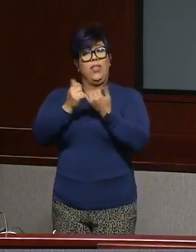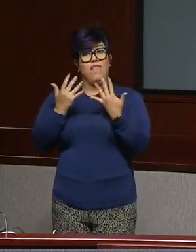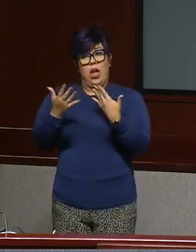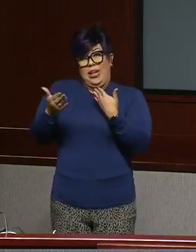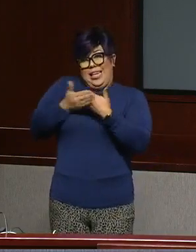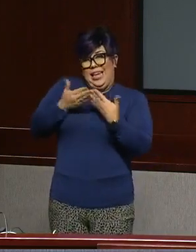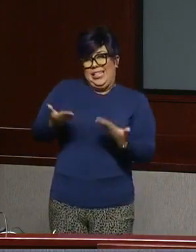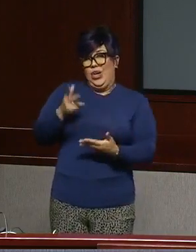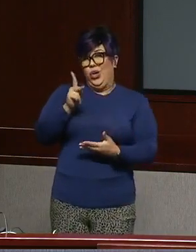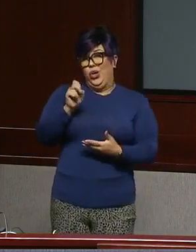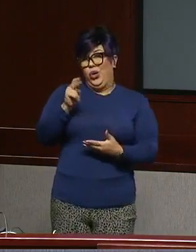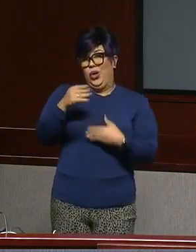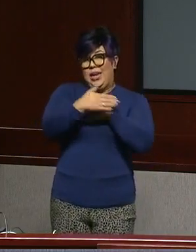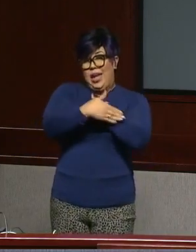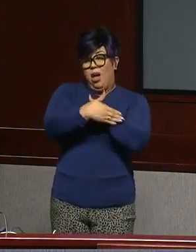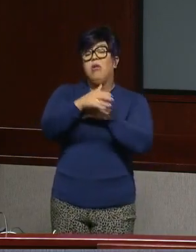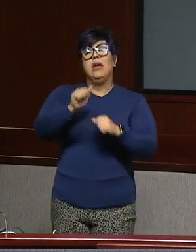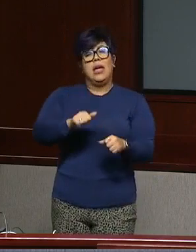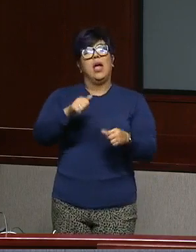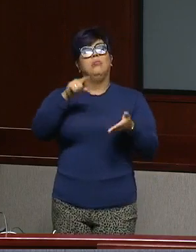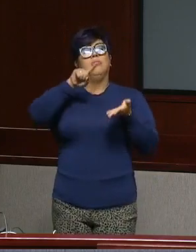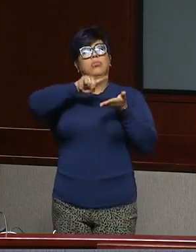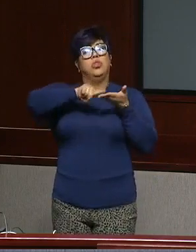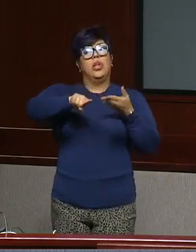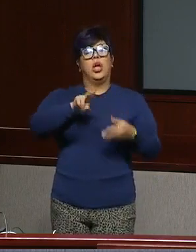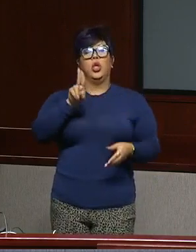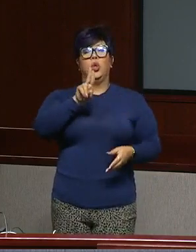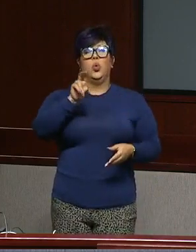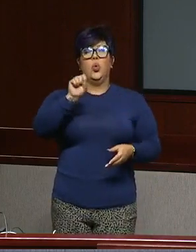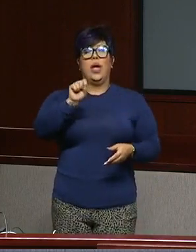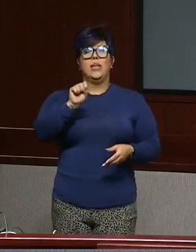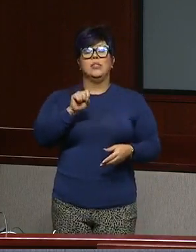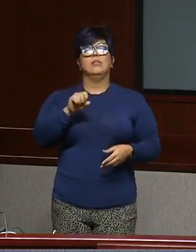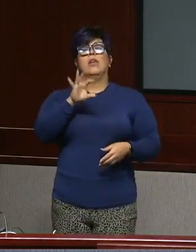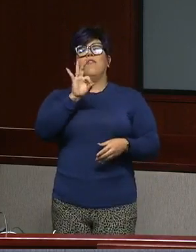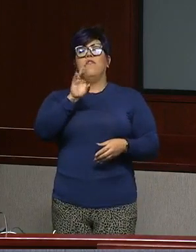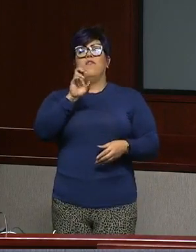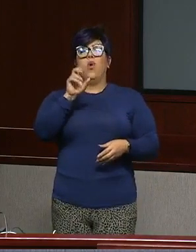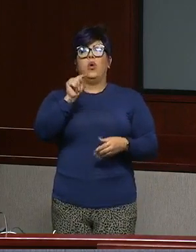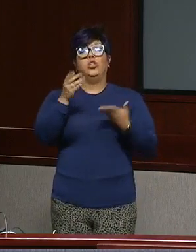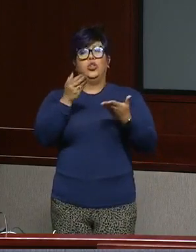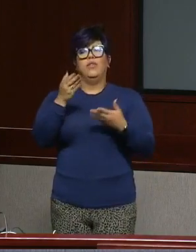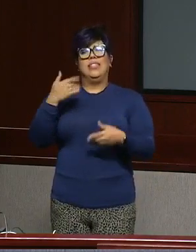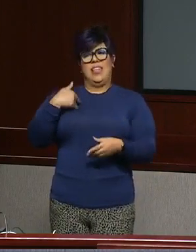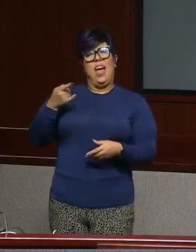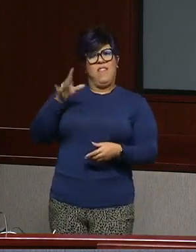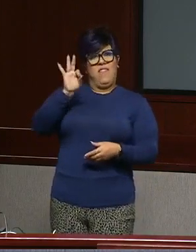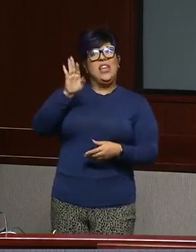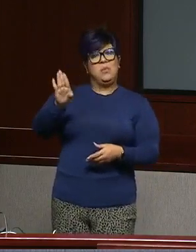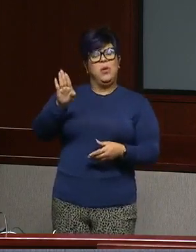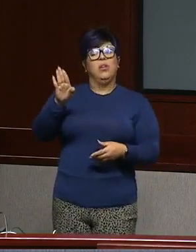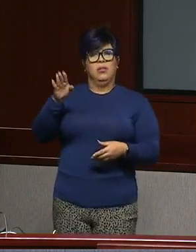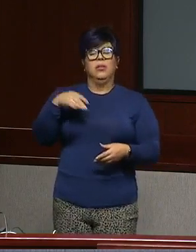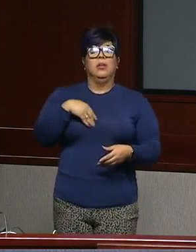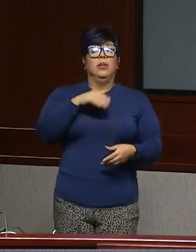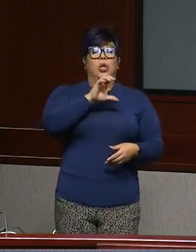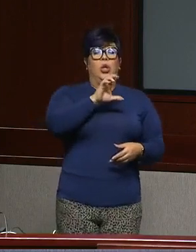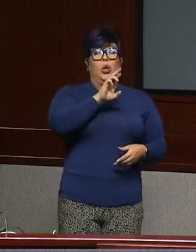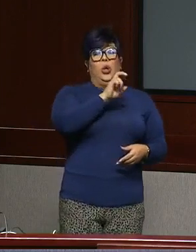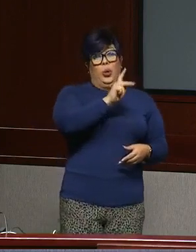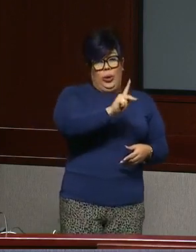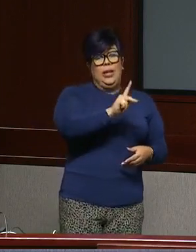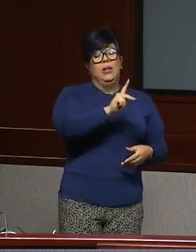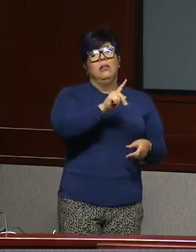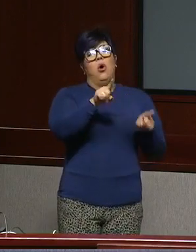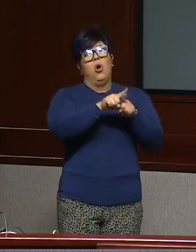County, you can check the U.S. Forest Service Facebook pages. So the Creek Fire is burning in